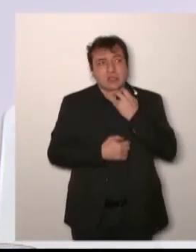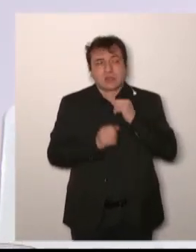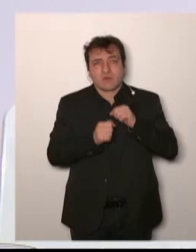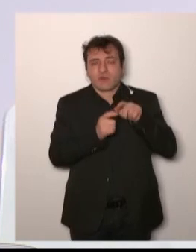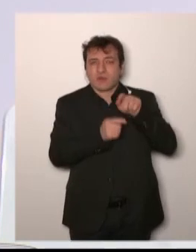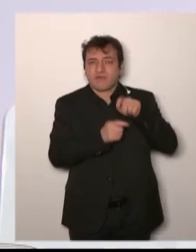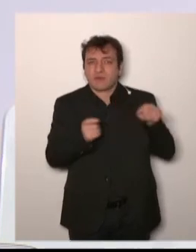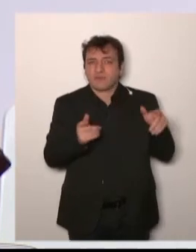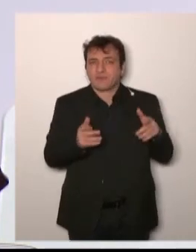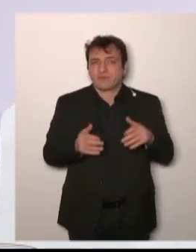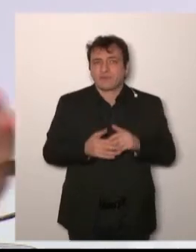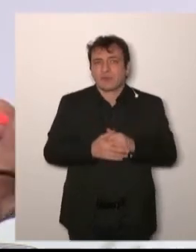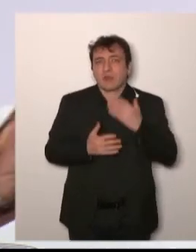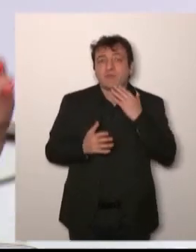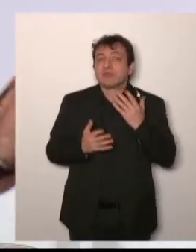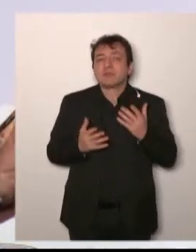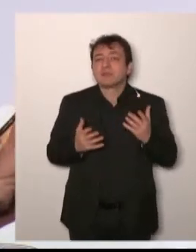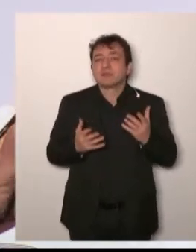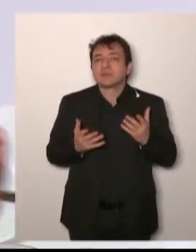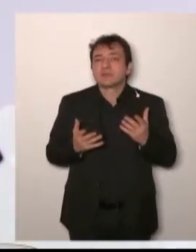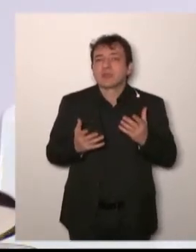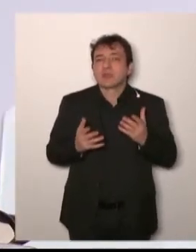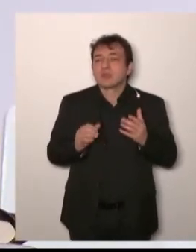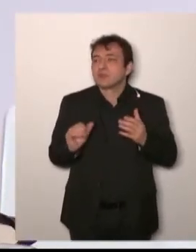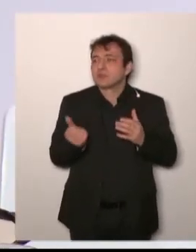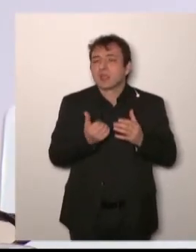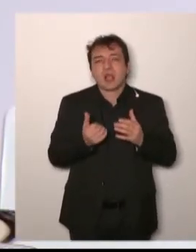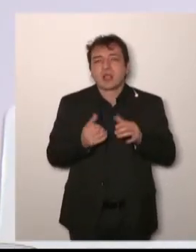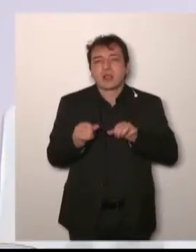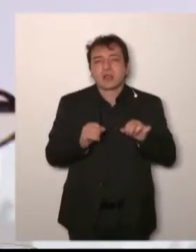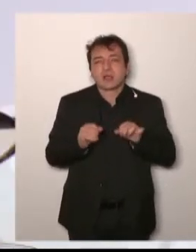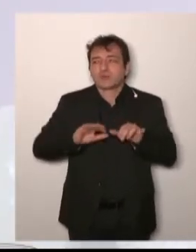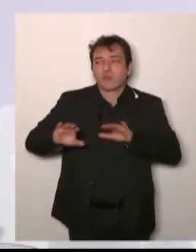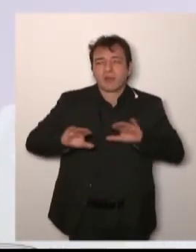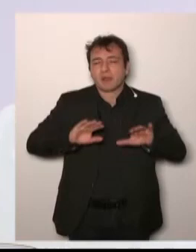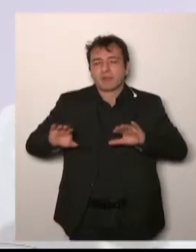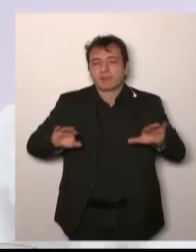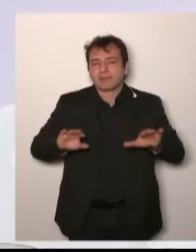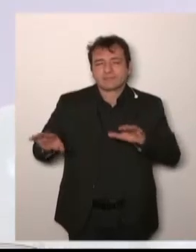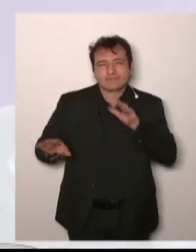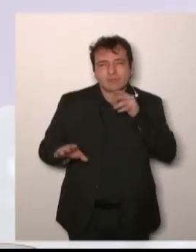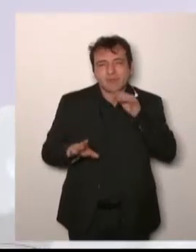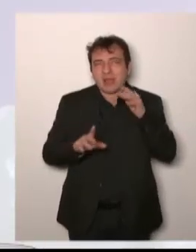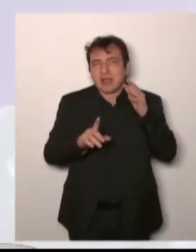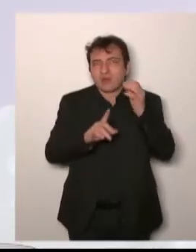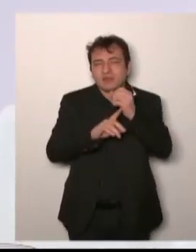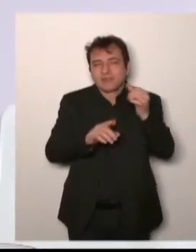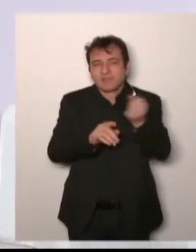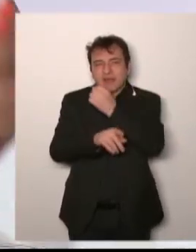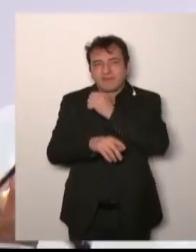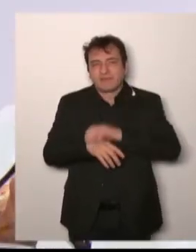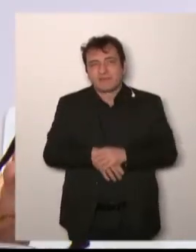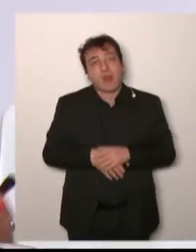individual actions. Of course, all member states individually, and I would say maybe even in certain